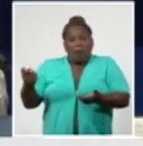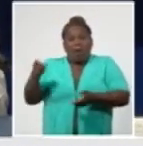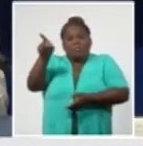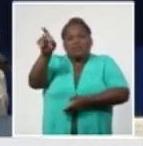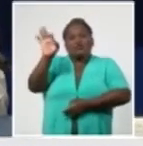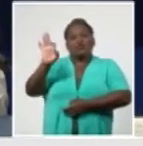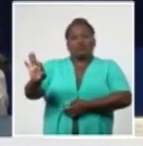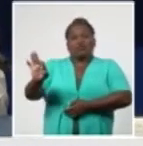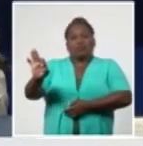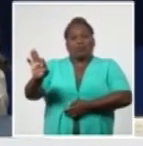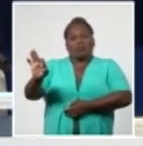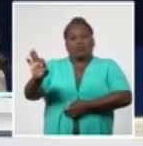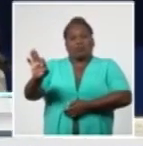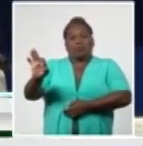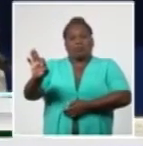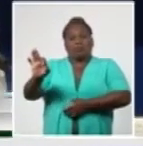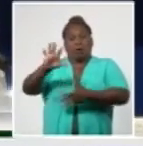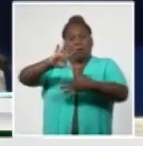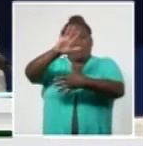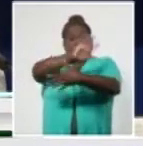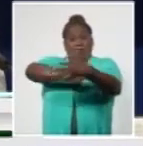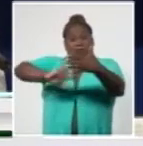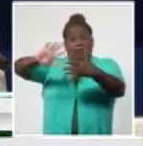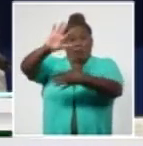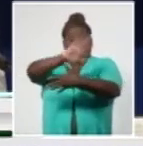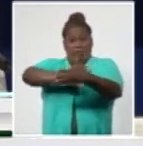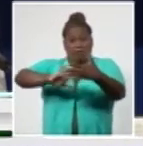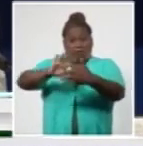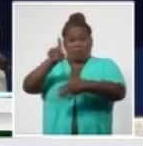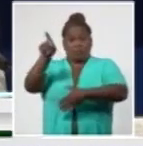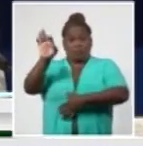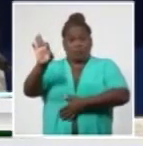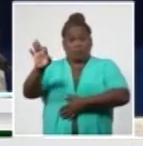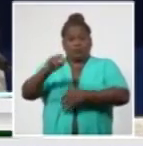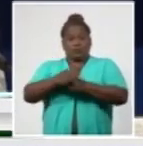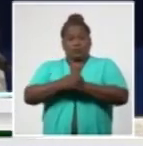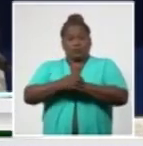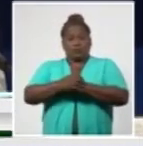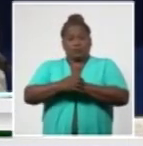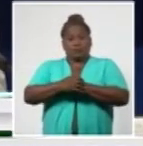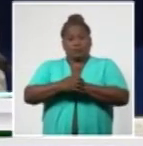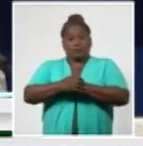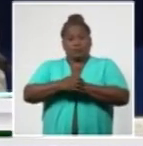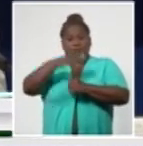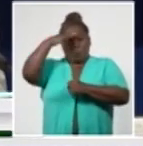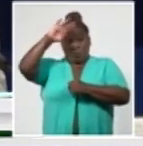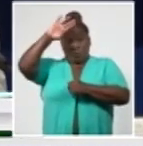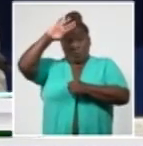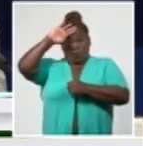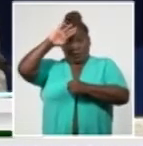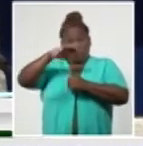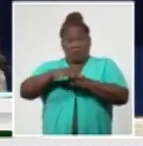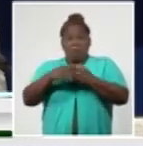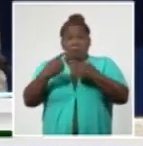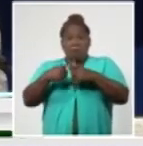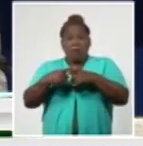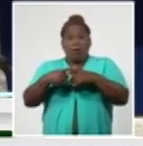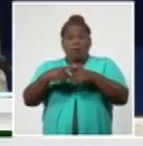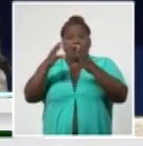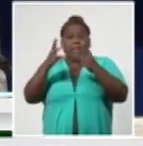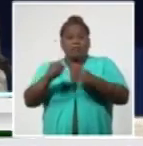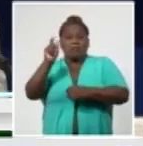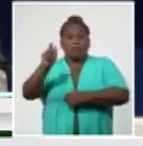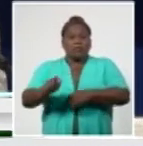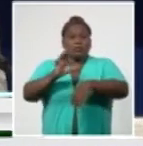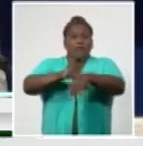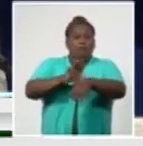3.66%. And with this lethality, the island remains at the 18th place among the